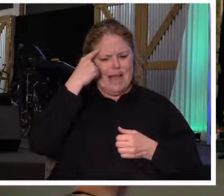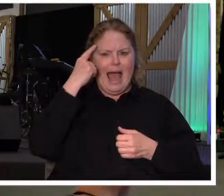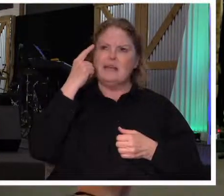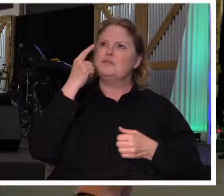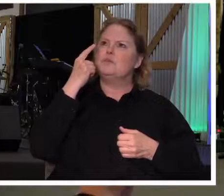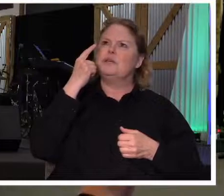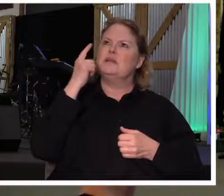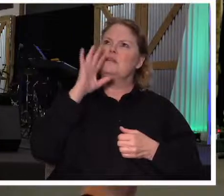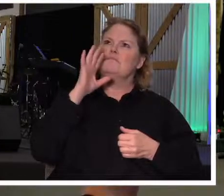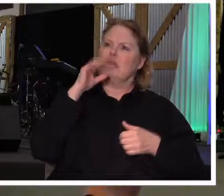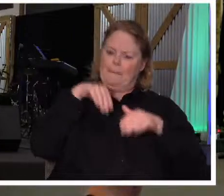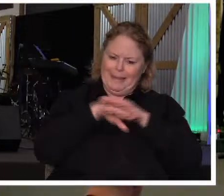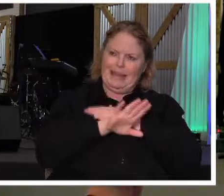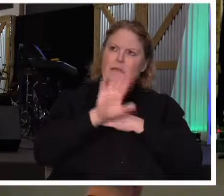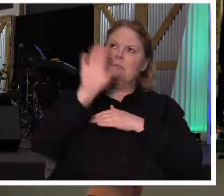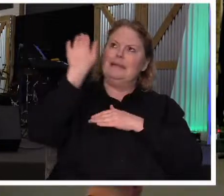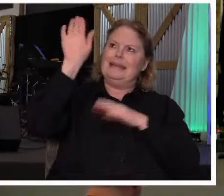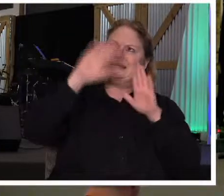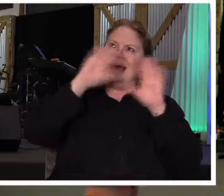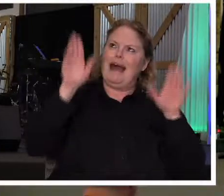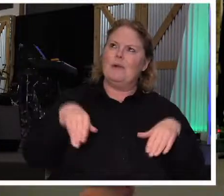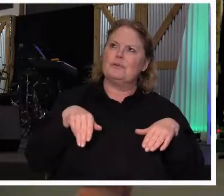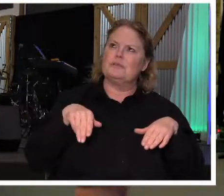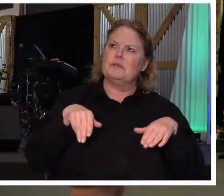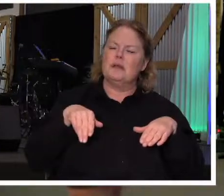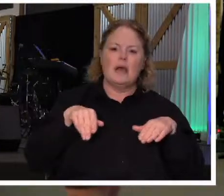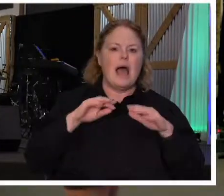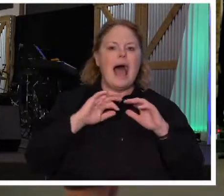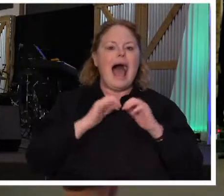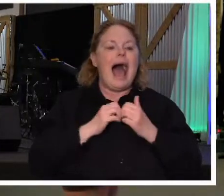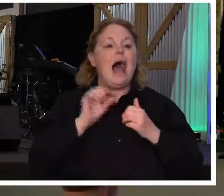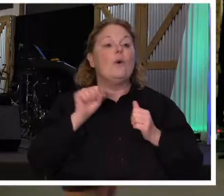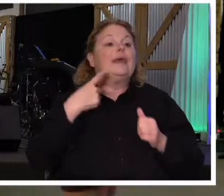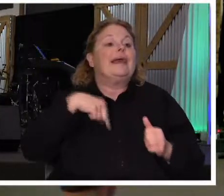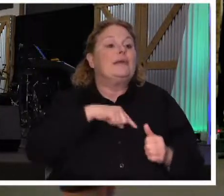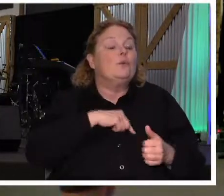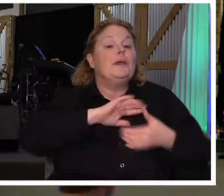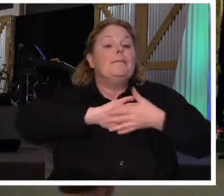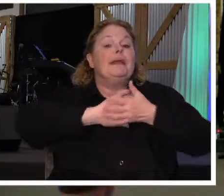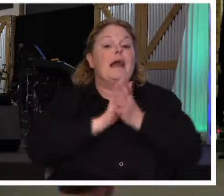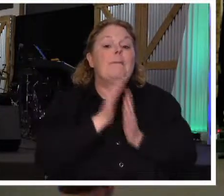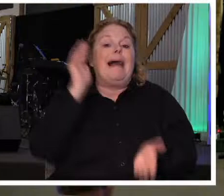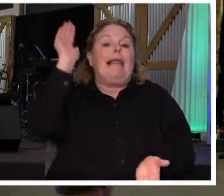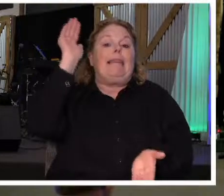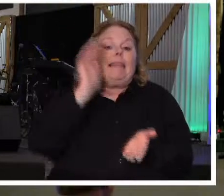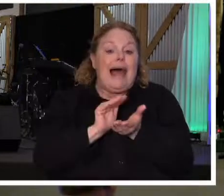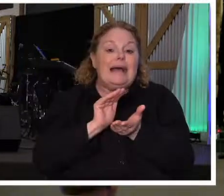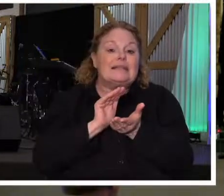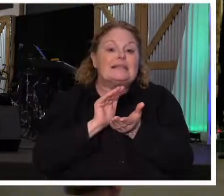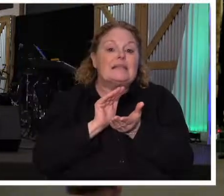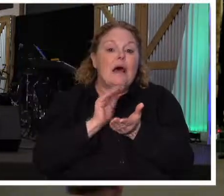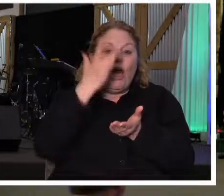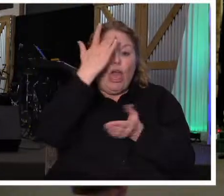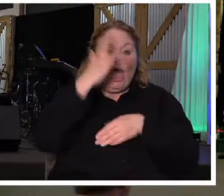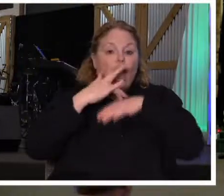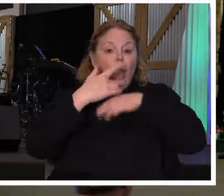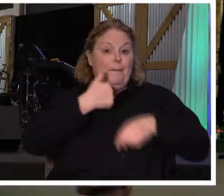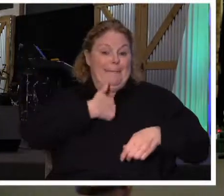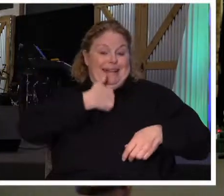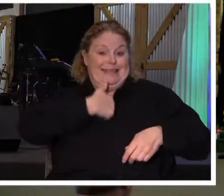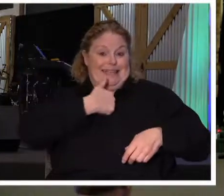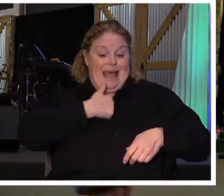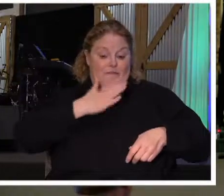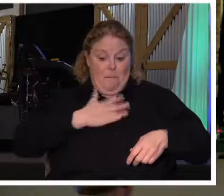and the house of the Lord and begin to look at His Word is, how can we become less absorbed with our own needs and our